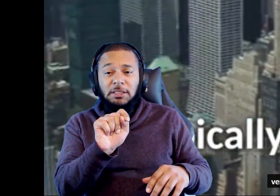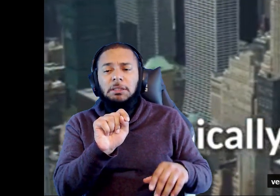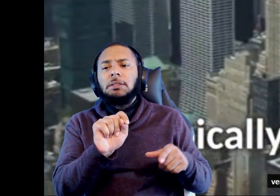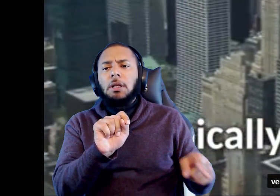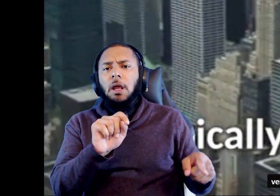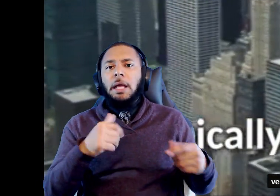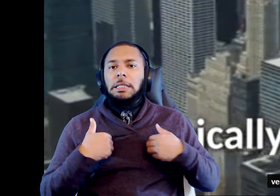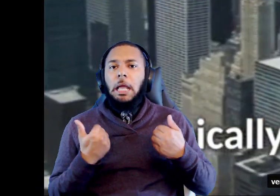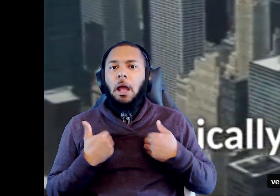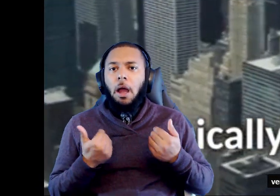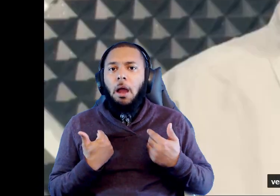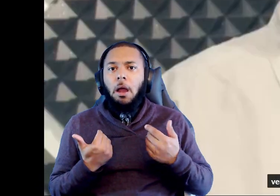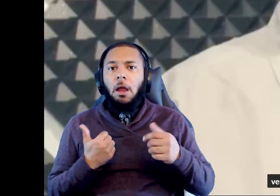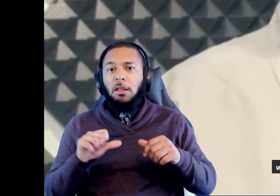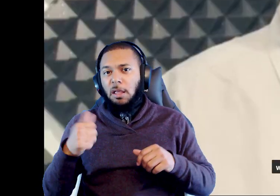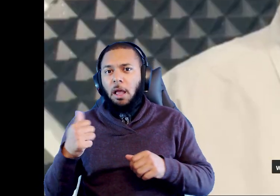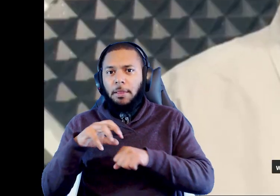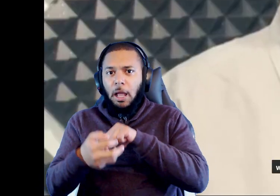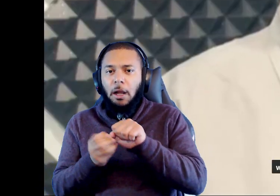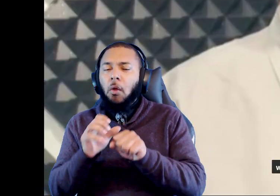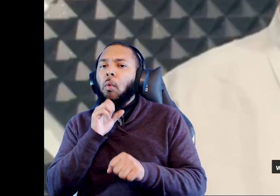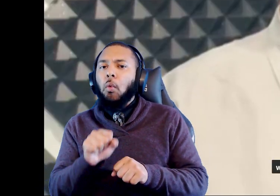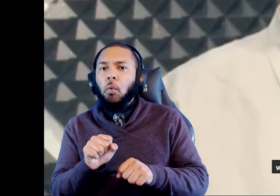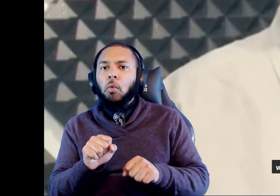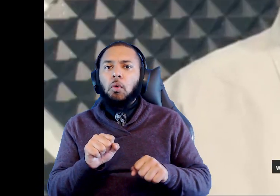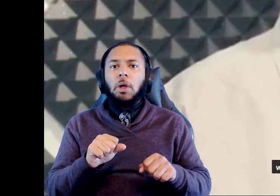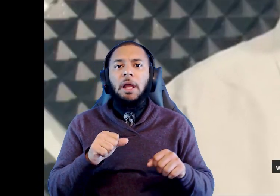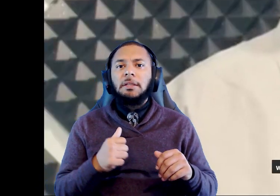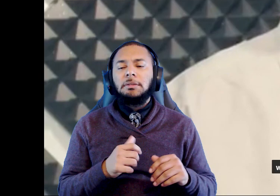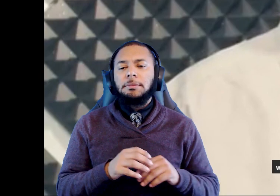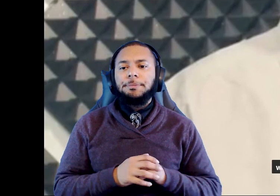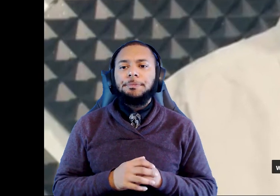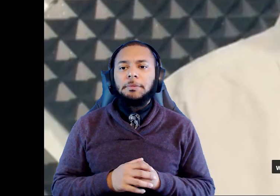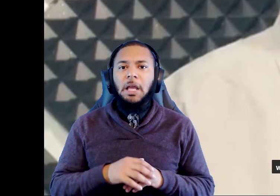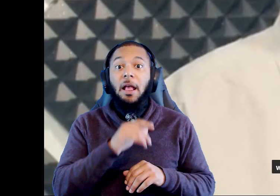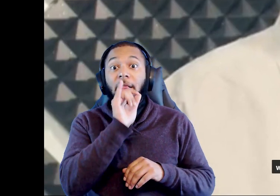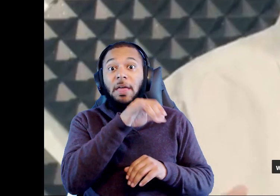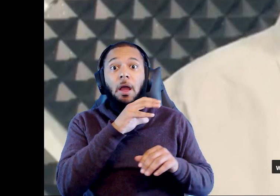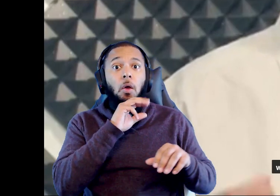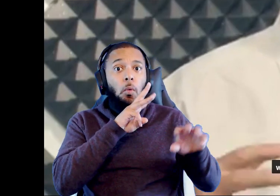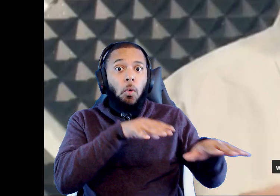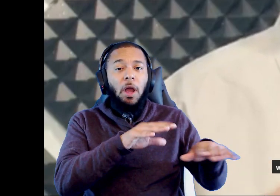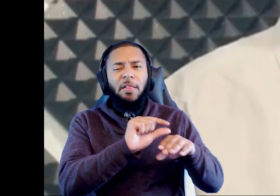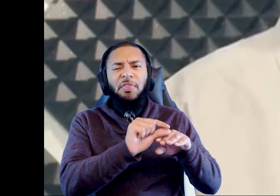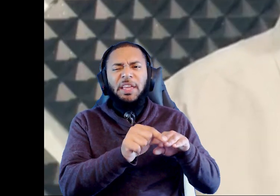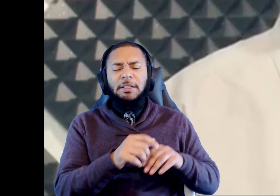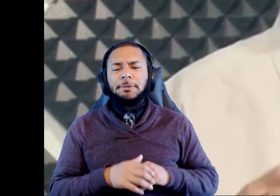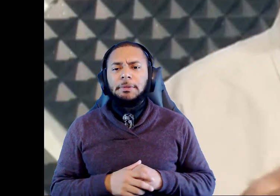crust. When we talk about plate tectonics, we'll start to see that when these two